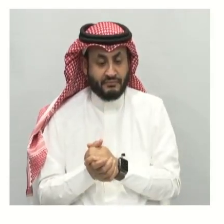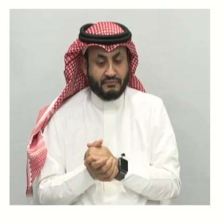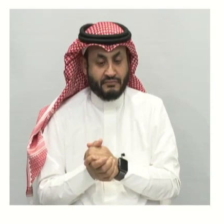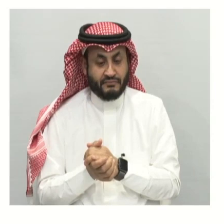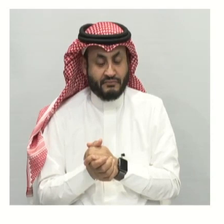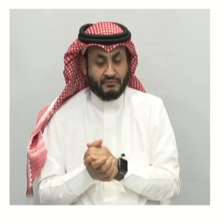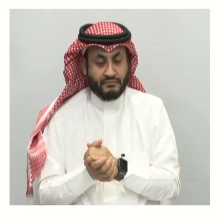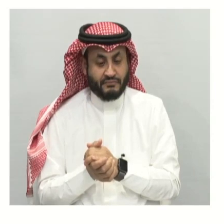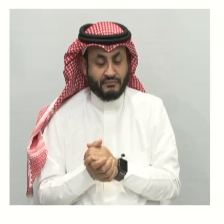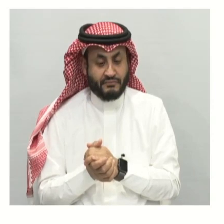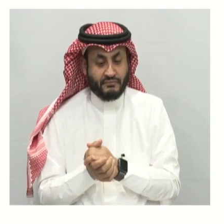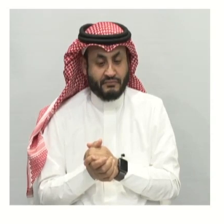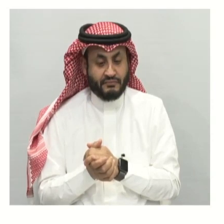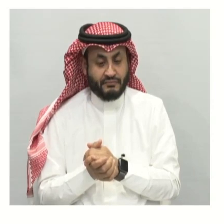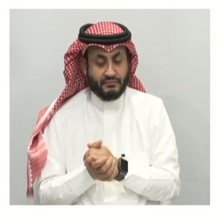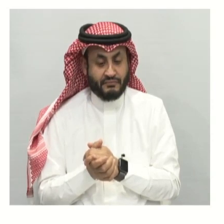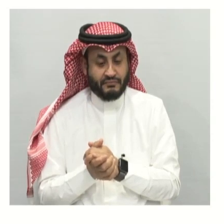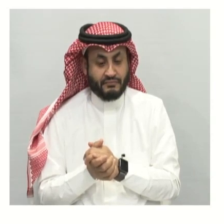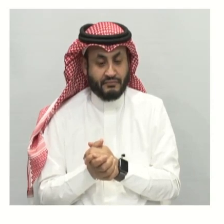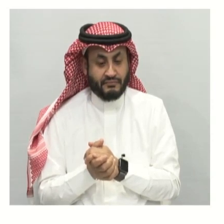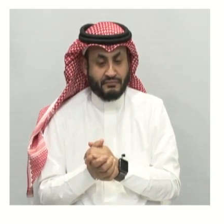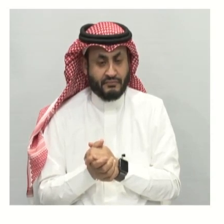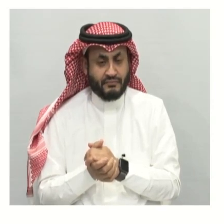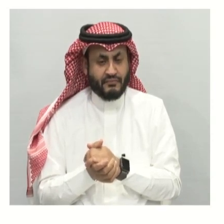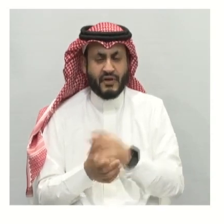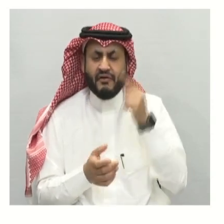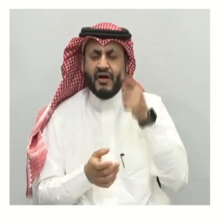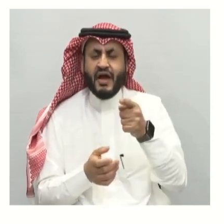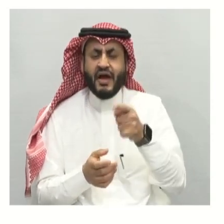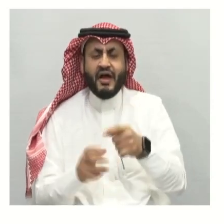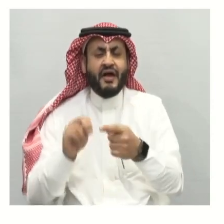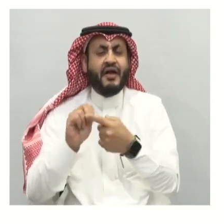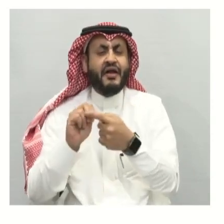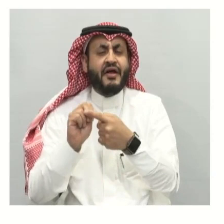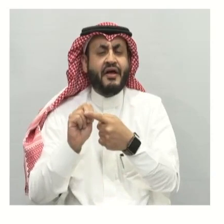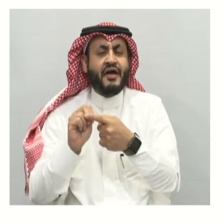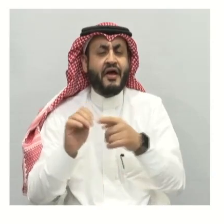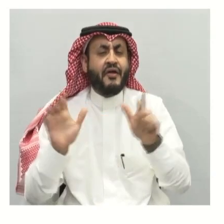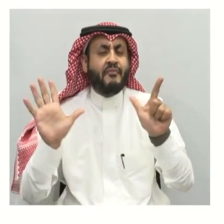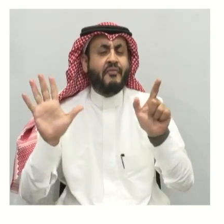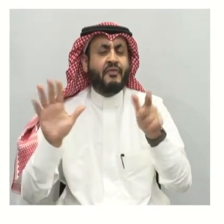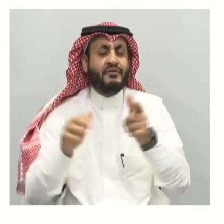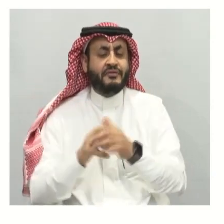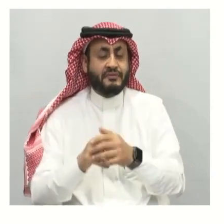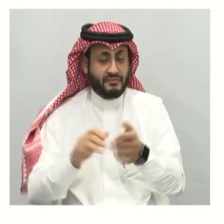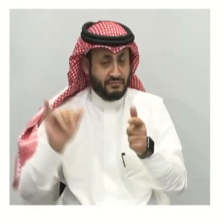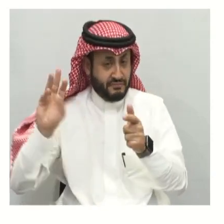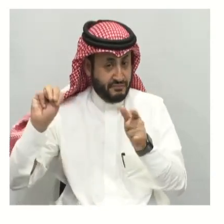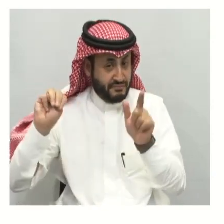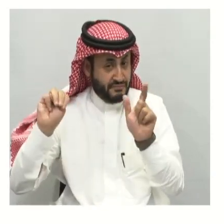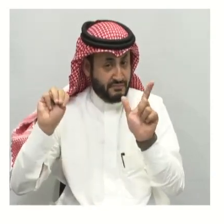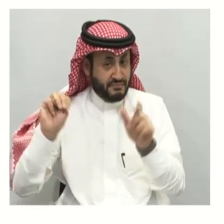As in nest. What day of the week starts with the letter M? What day?